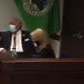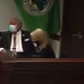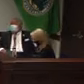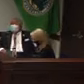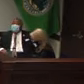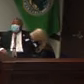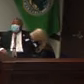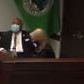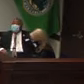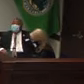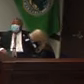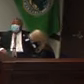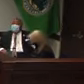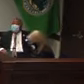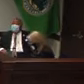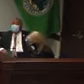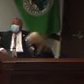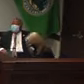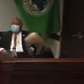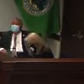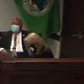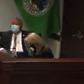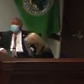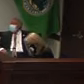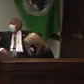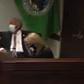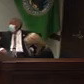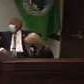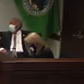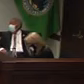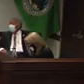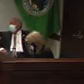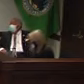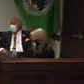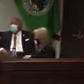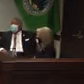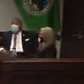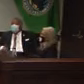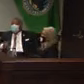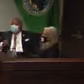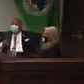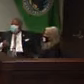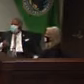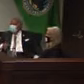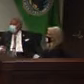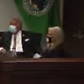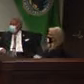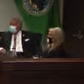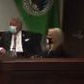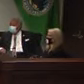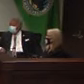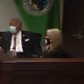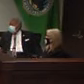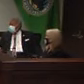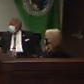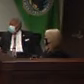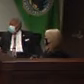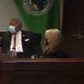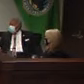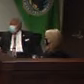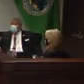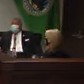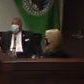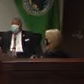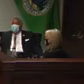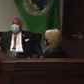6 minutes, yeah. we can do those. It shouldn't take long. I was worried about the big groups, but we'll do those after the recognitions 'cause during the they'll public be out. hearings. Okay. Robert, you mentioned